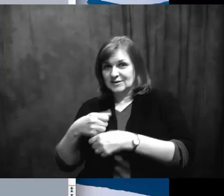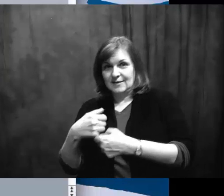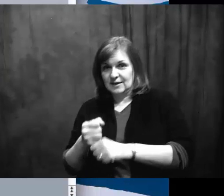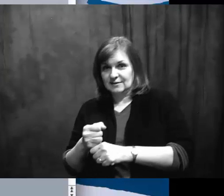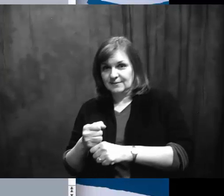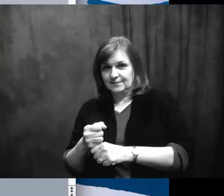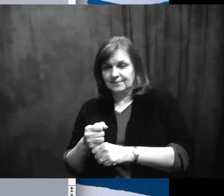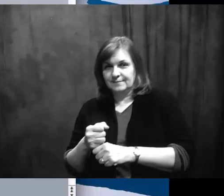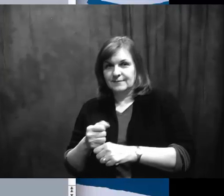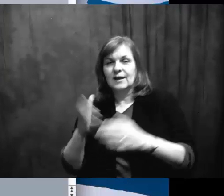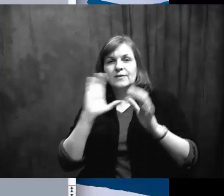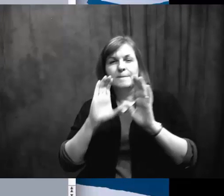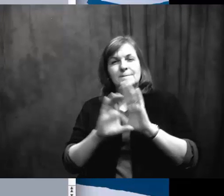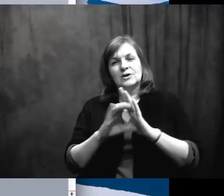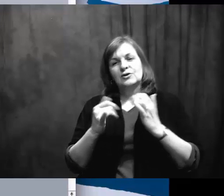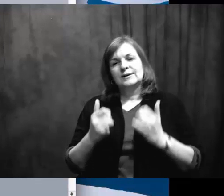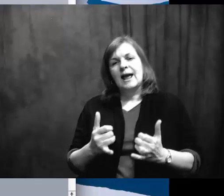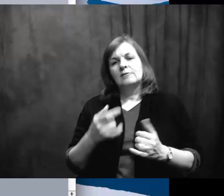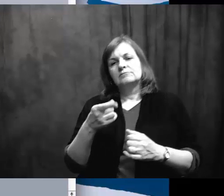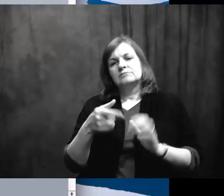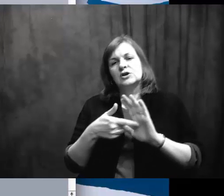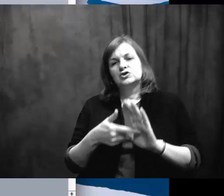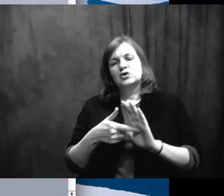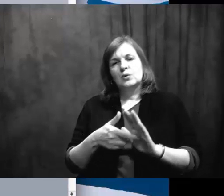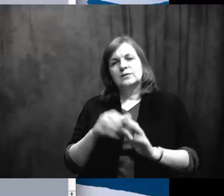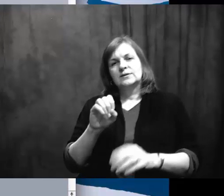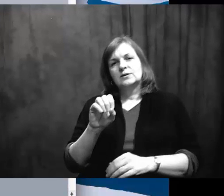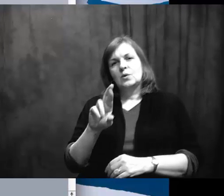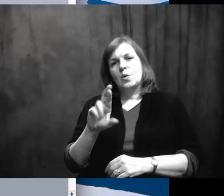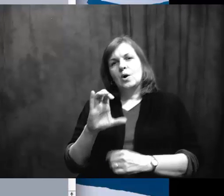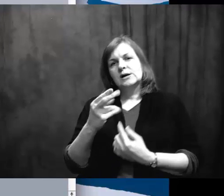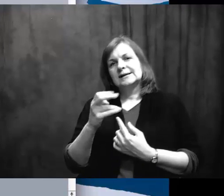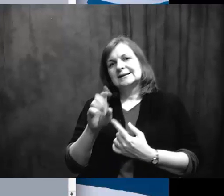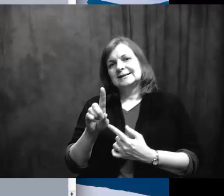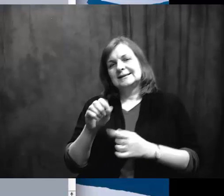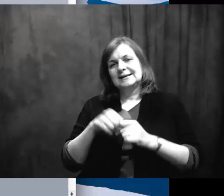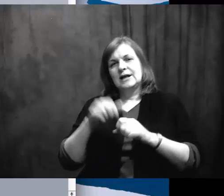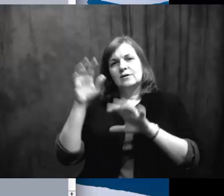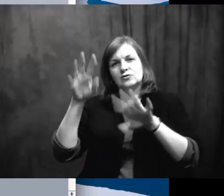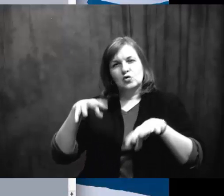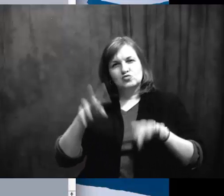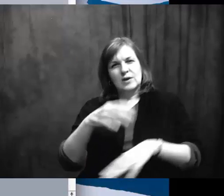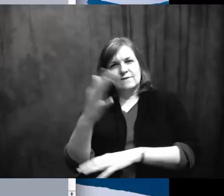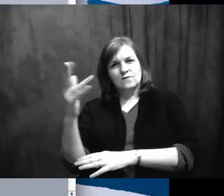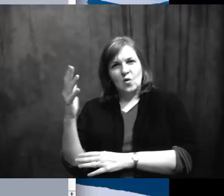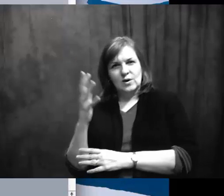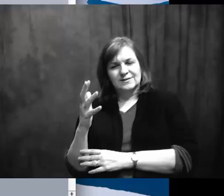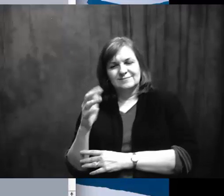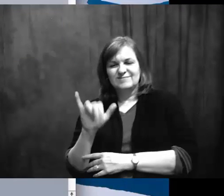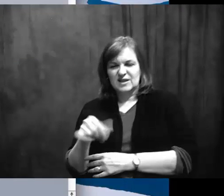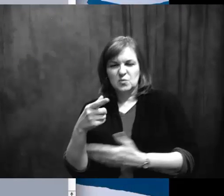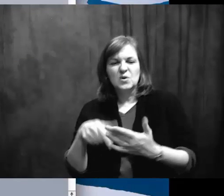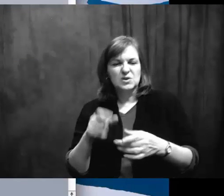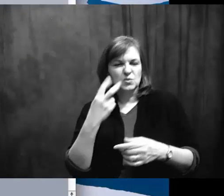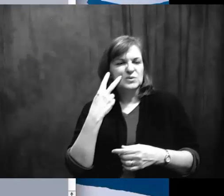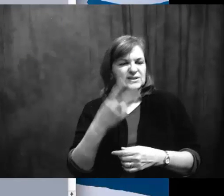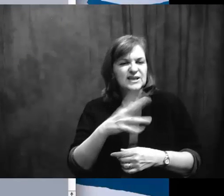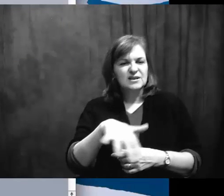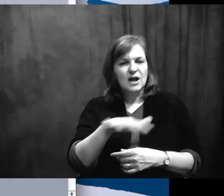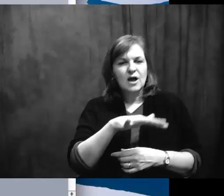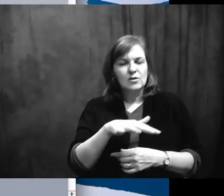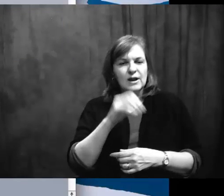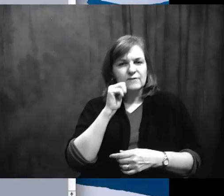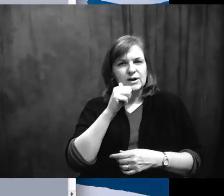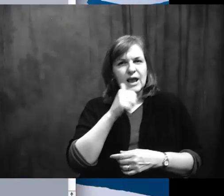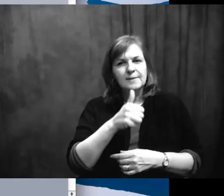foods. This is an orchid growing on the trees in the rainforest. These are very similar orchids to what